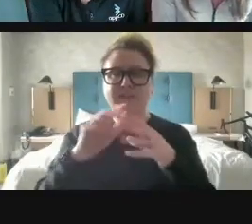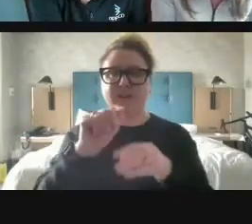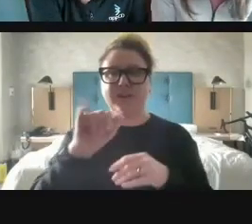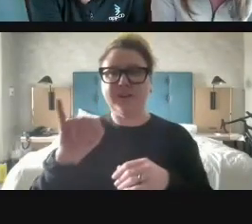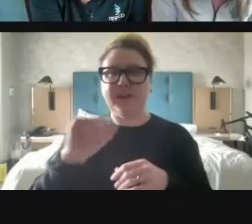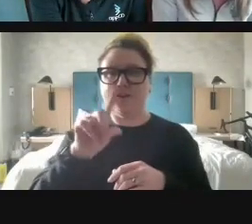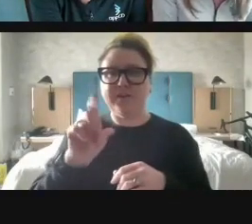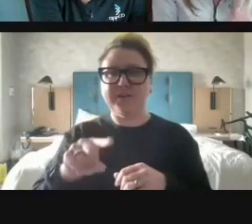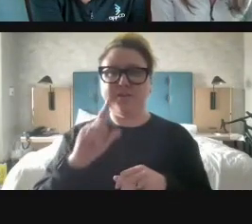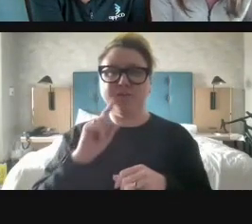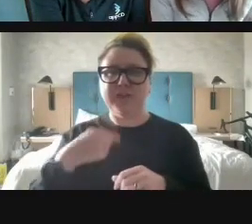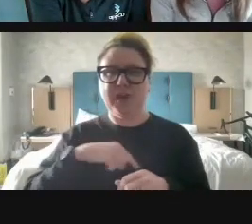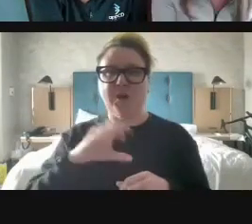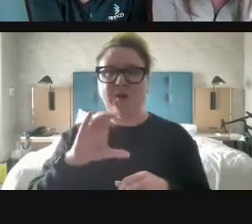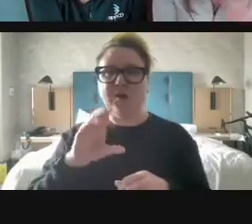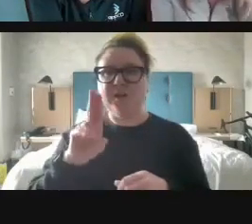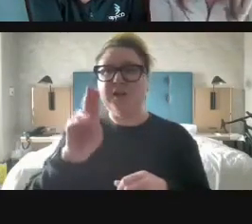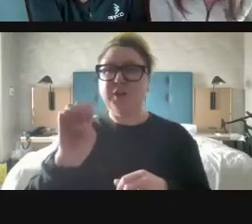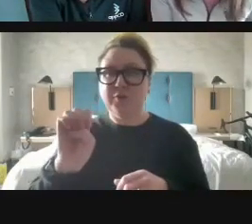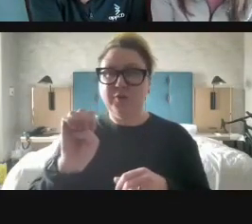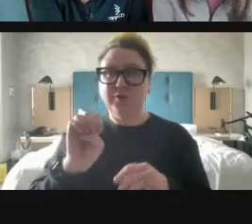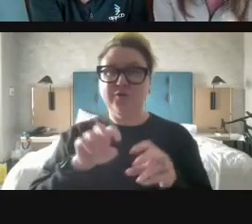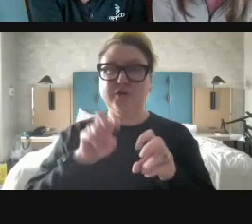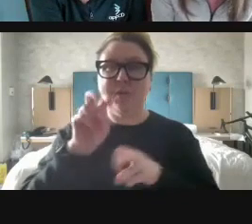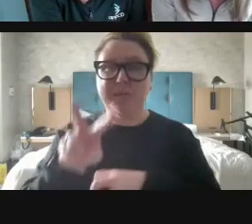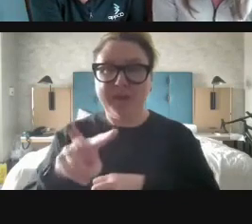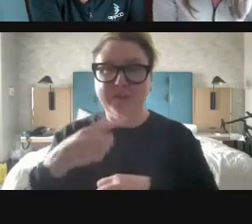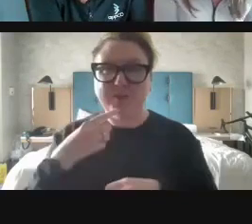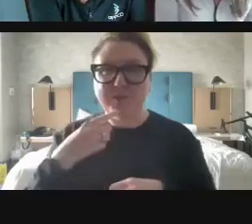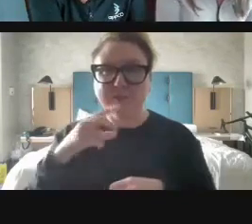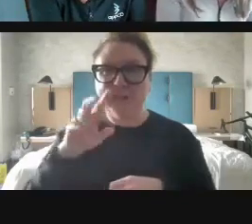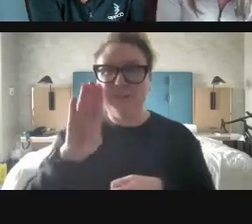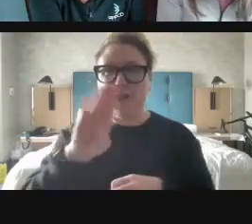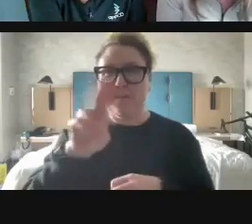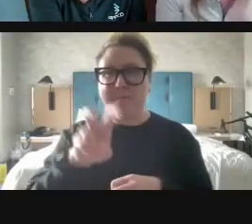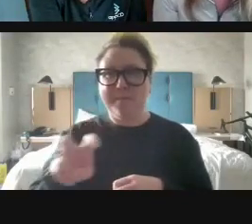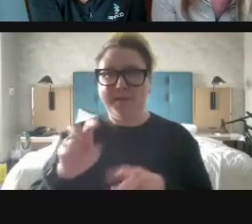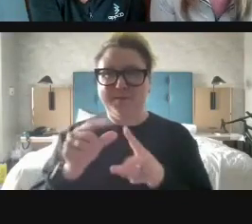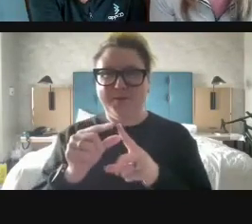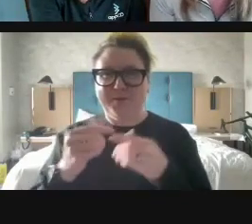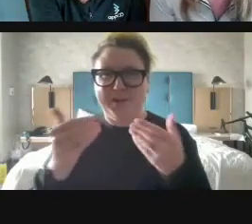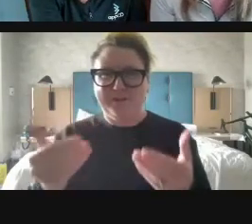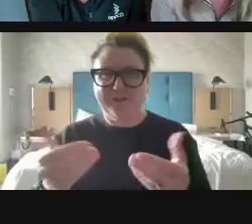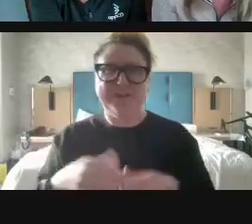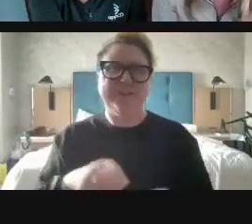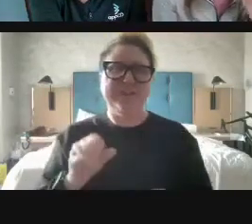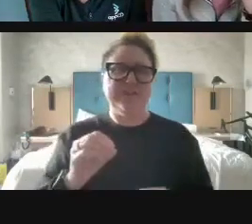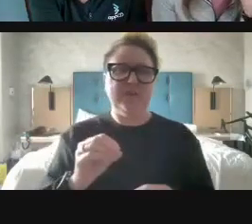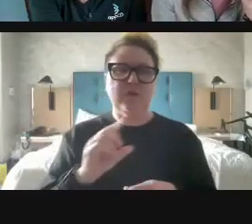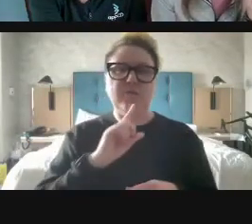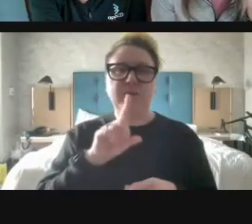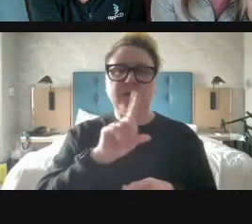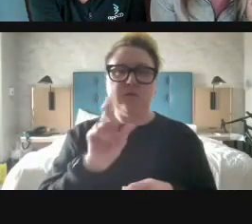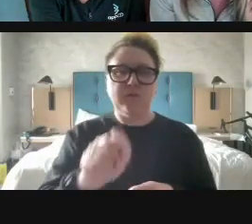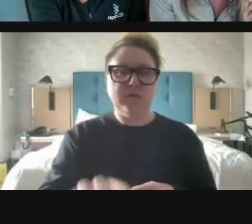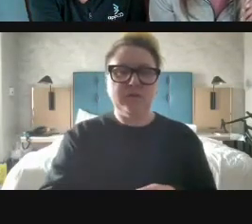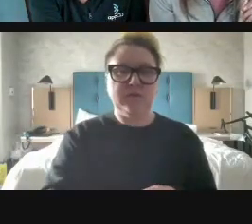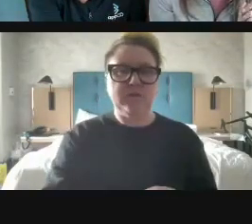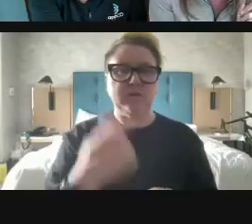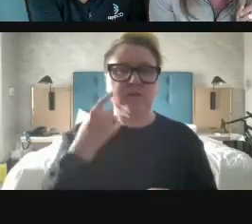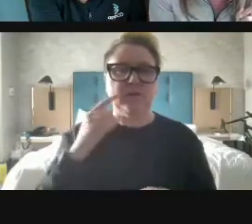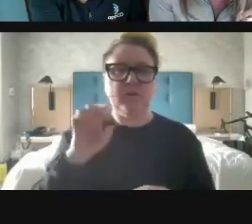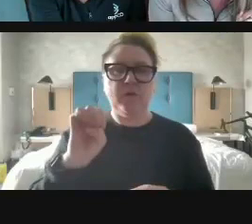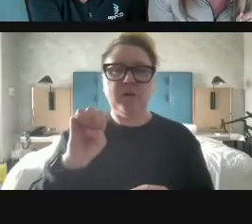to jump in and say, okay, now you said the buzzword, let's get moving forward. Real quick, there's a question for Eddie just about if you